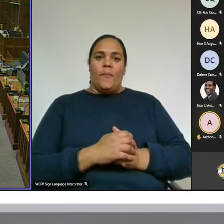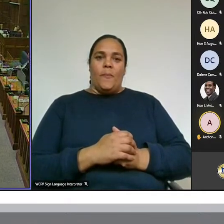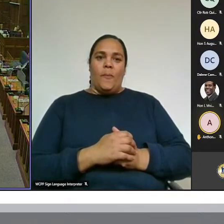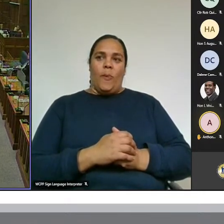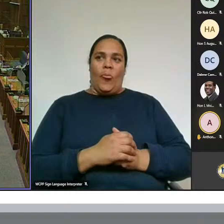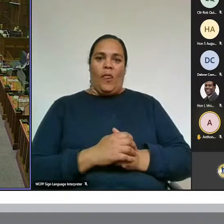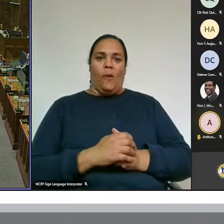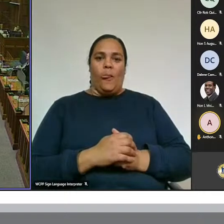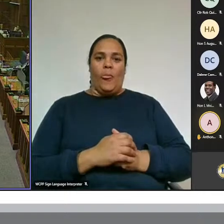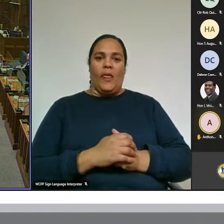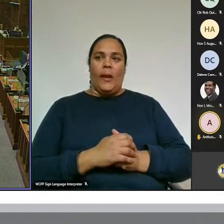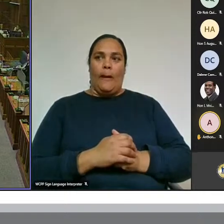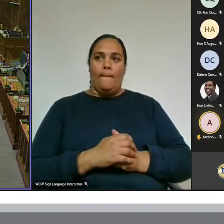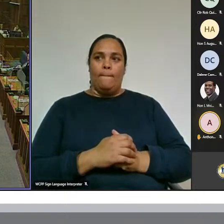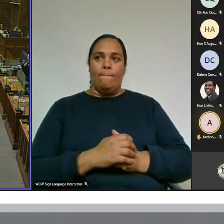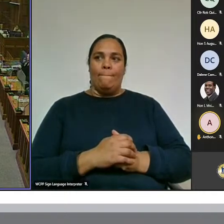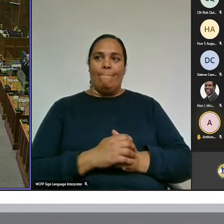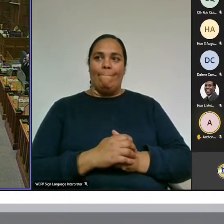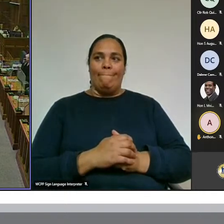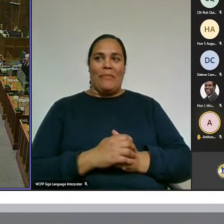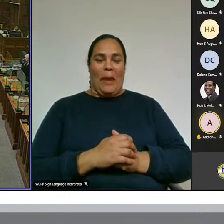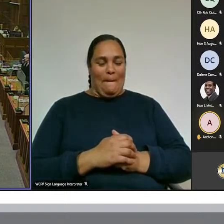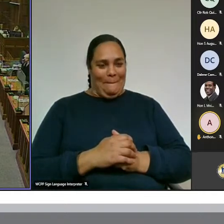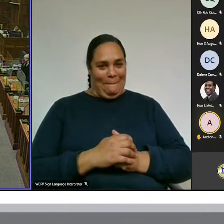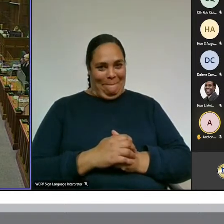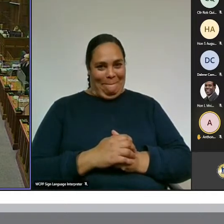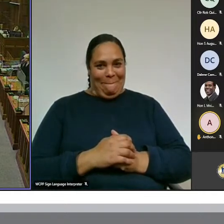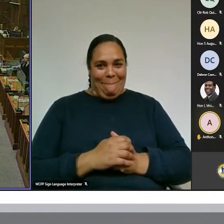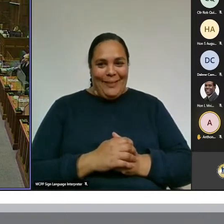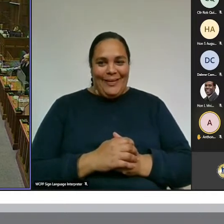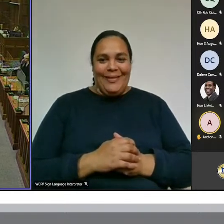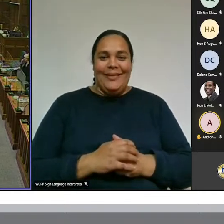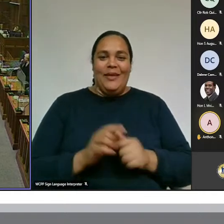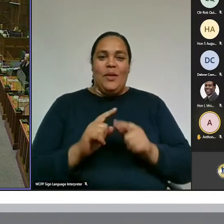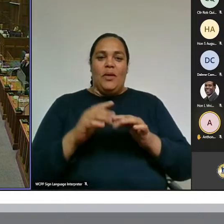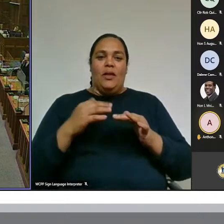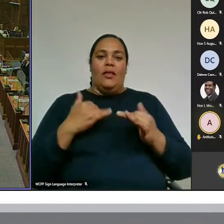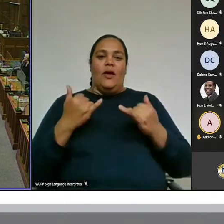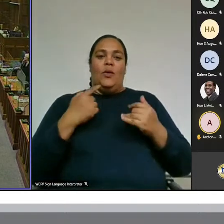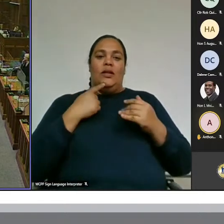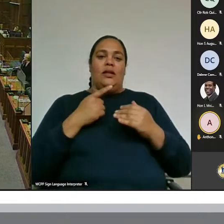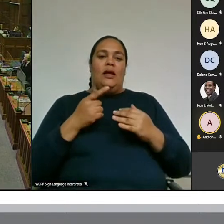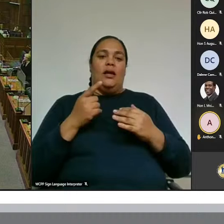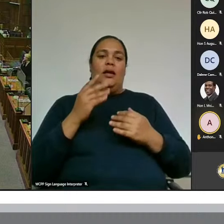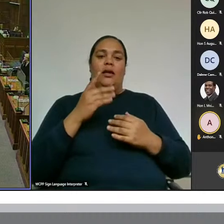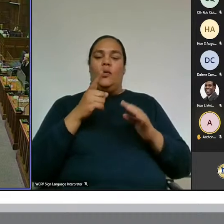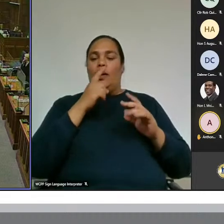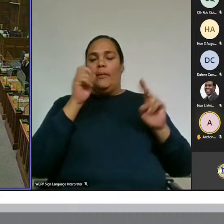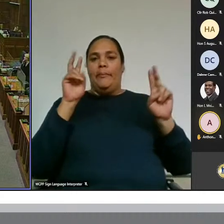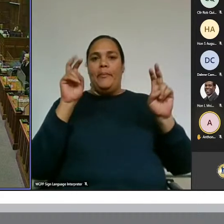just the truck stops, I think we call them in the bill,